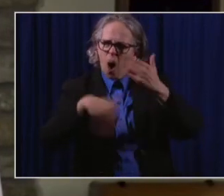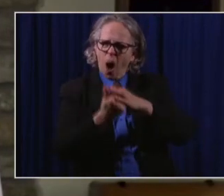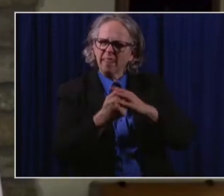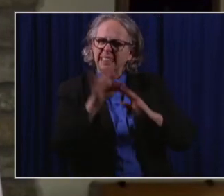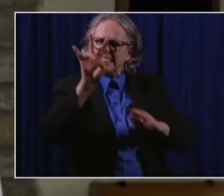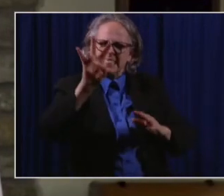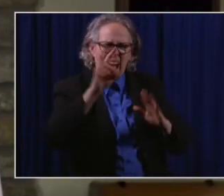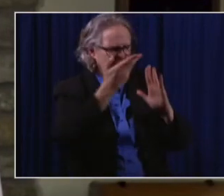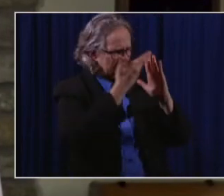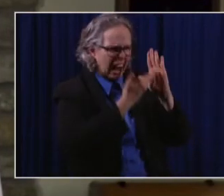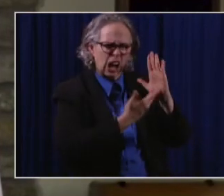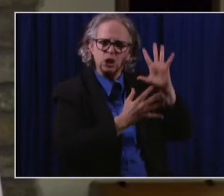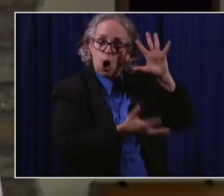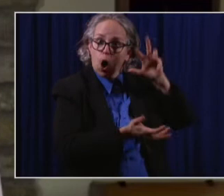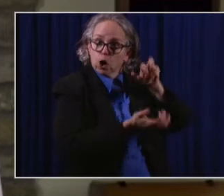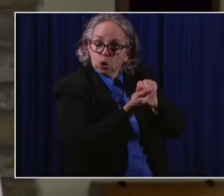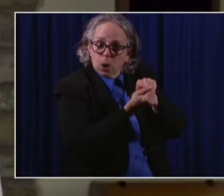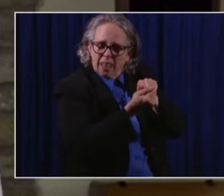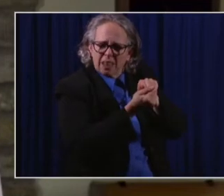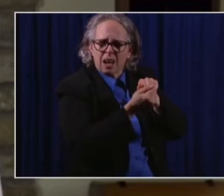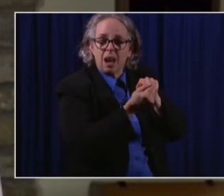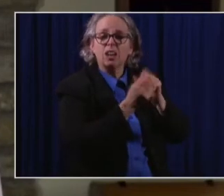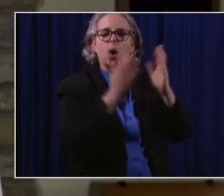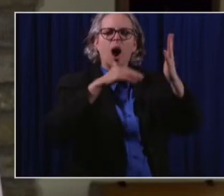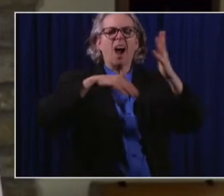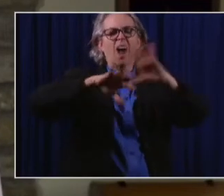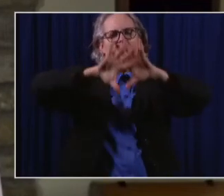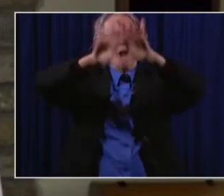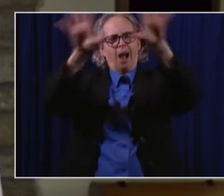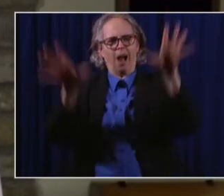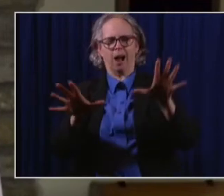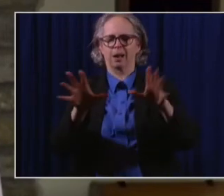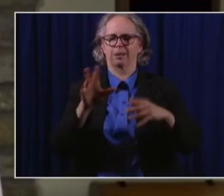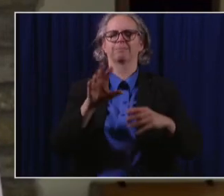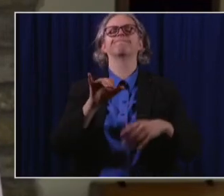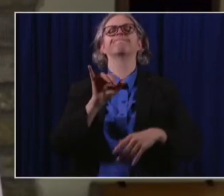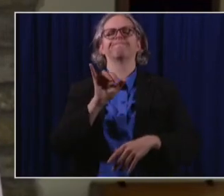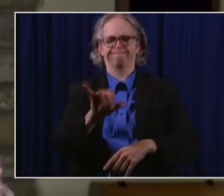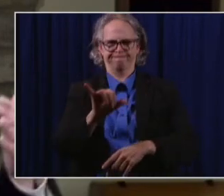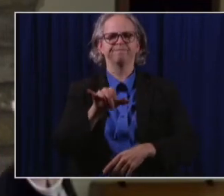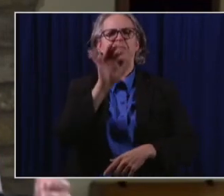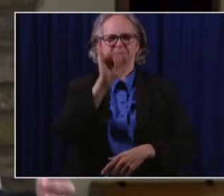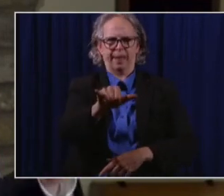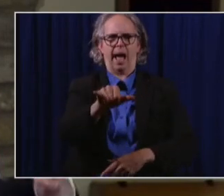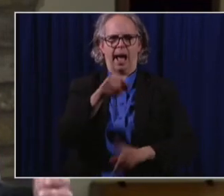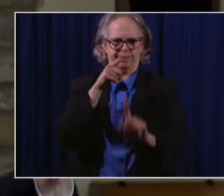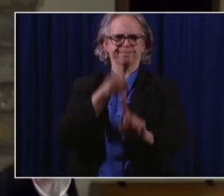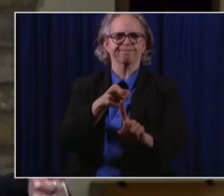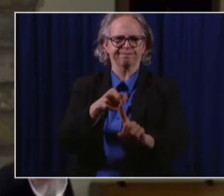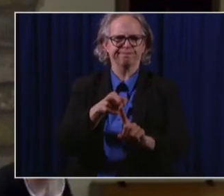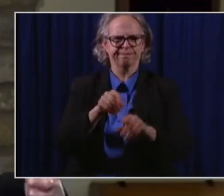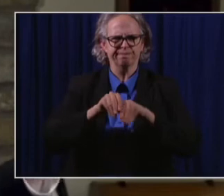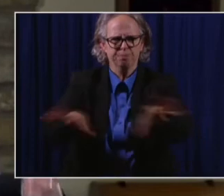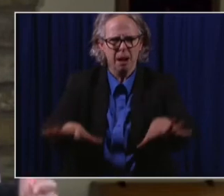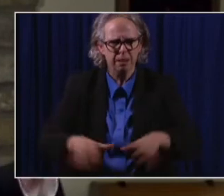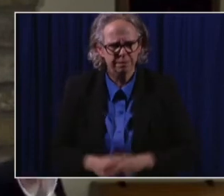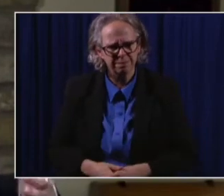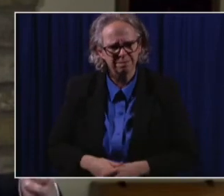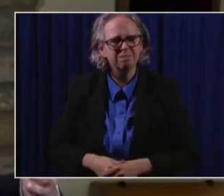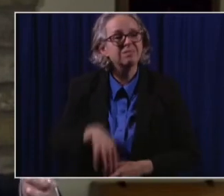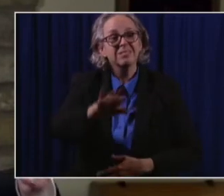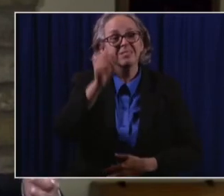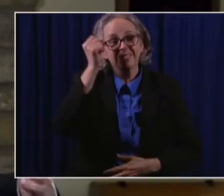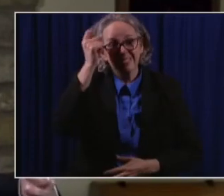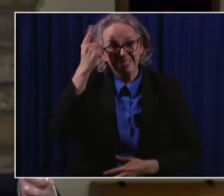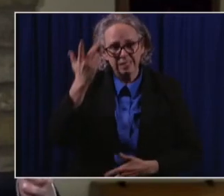We use the other indicators, frankly, because that's a lagging indicator. We need to see what's early on going on, so